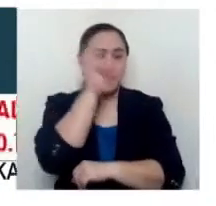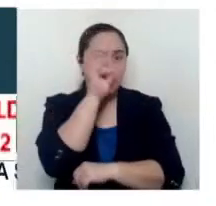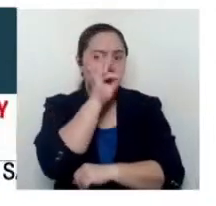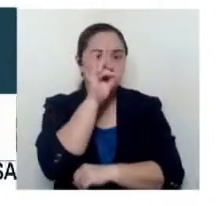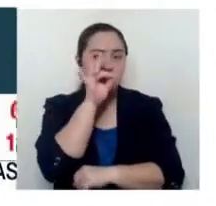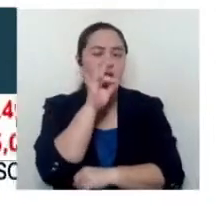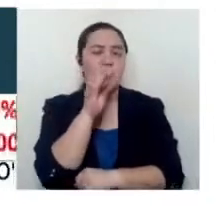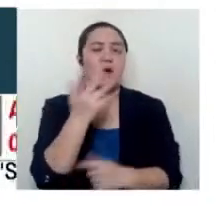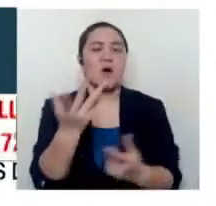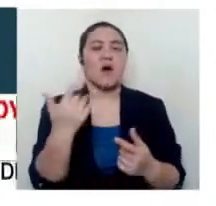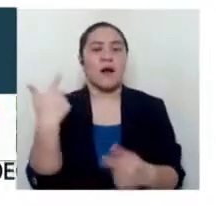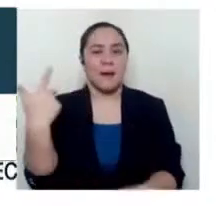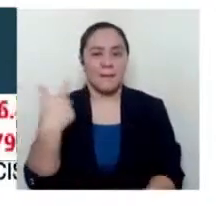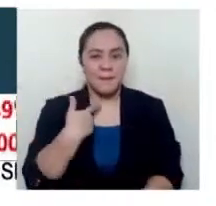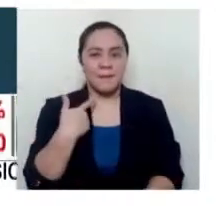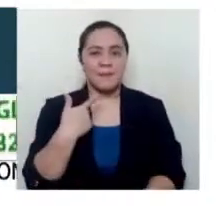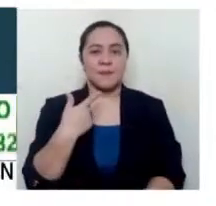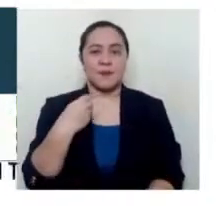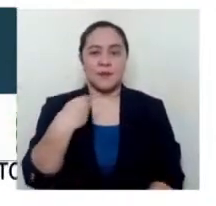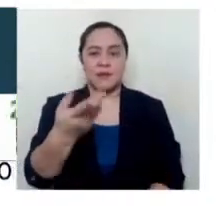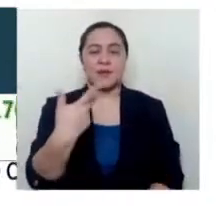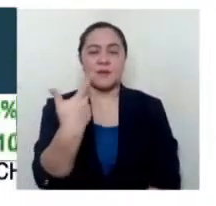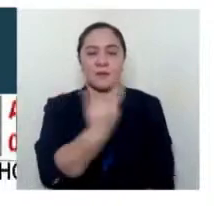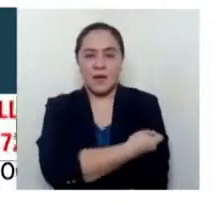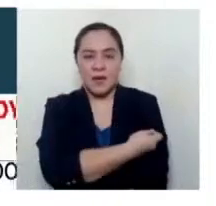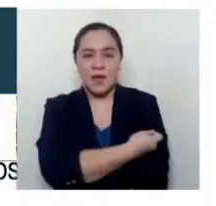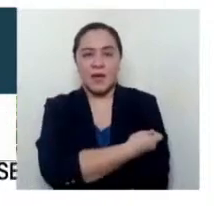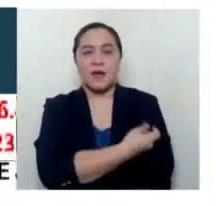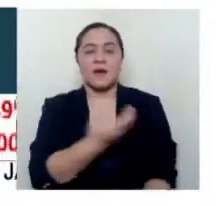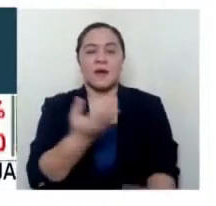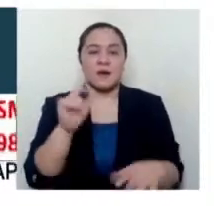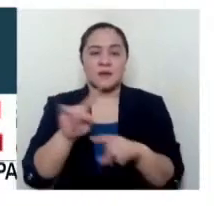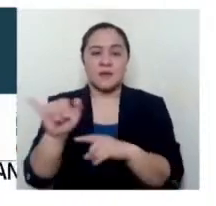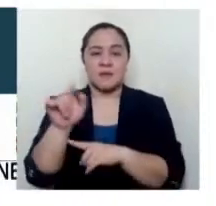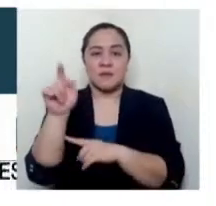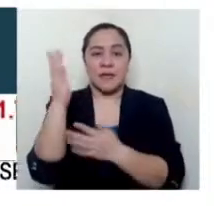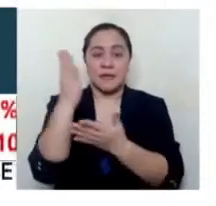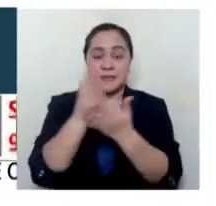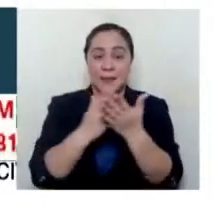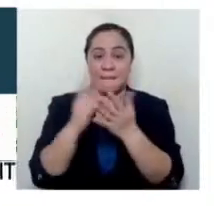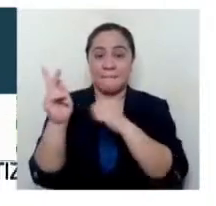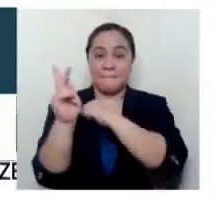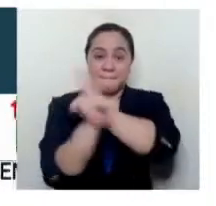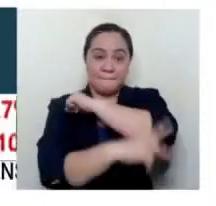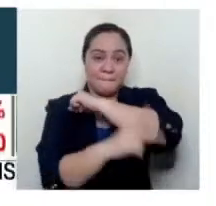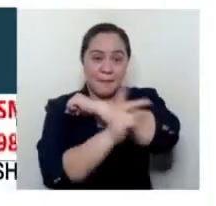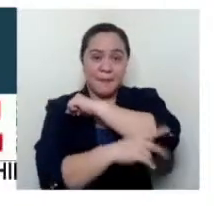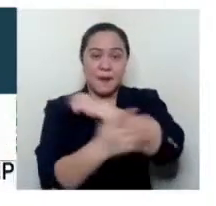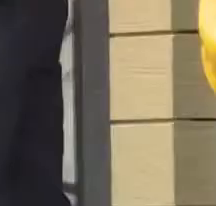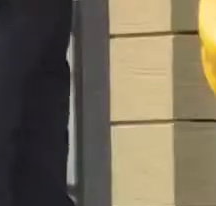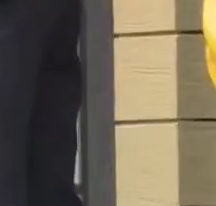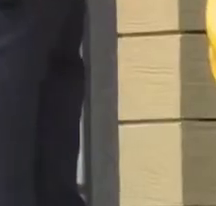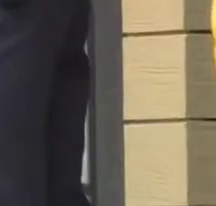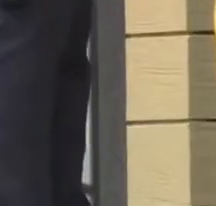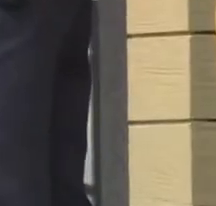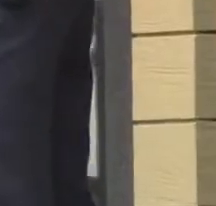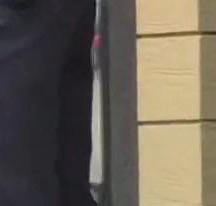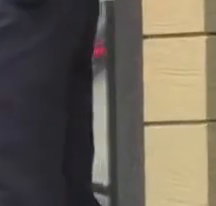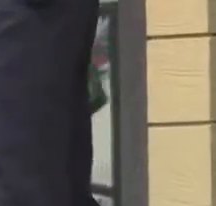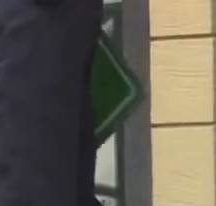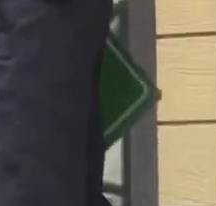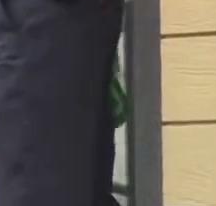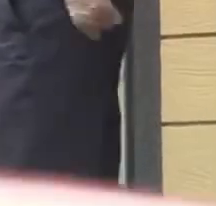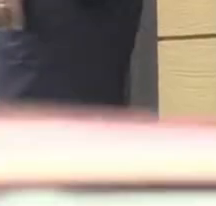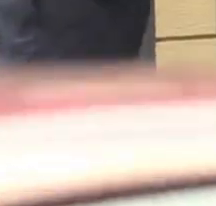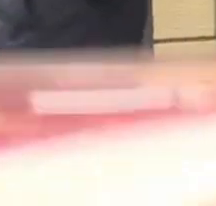particularly yung mga senior citizens, yung mga nasa probinsya, yung mga nasa rural areas. Kasi unfortunately, yung mga